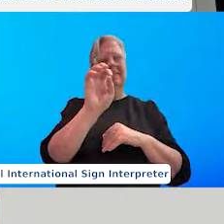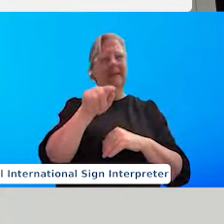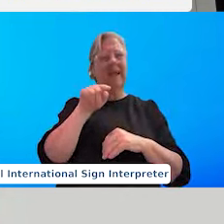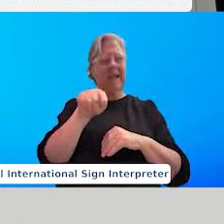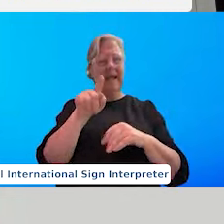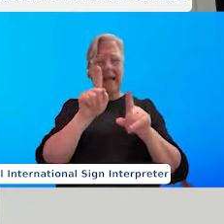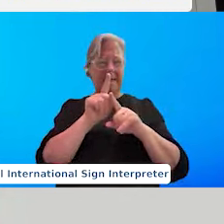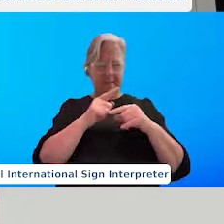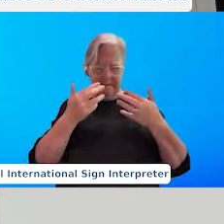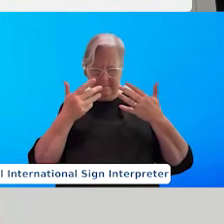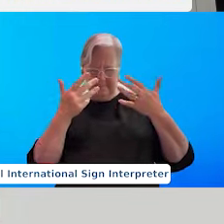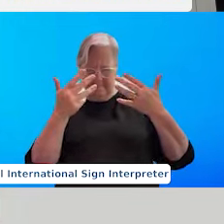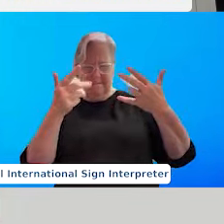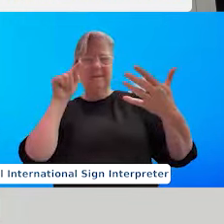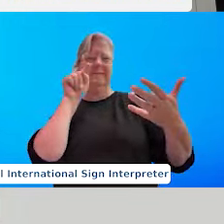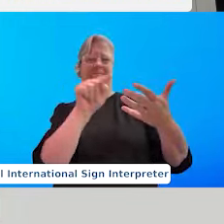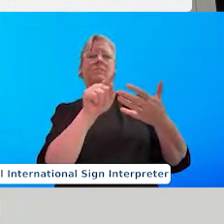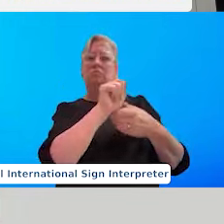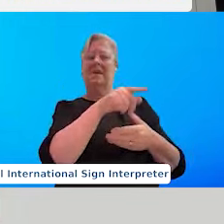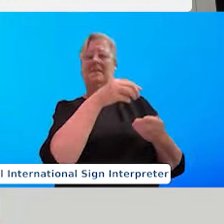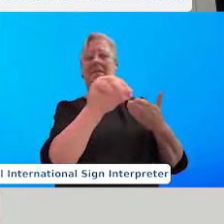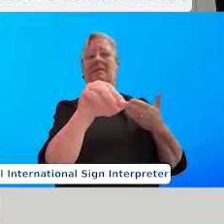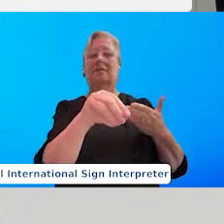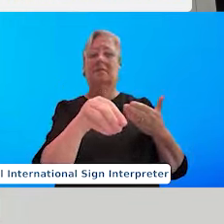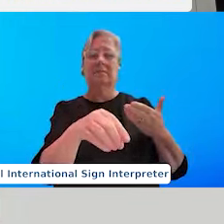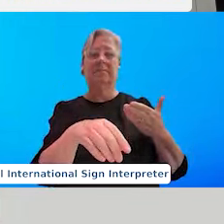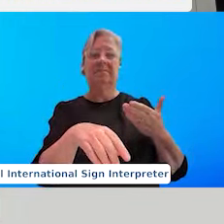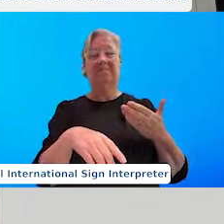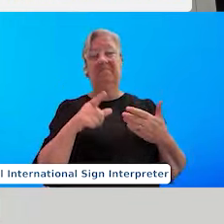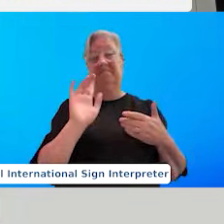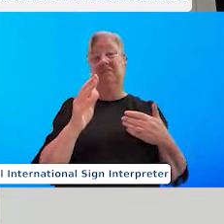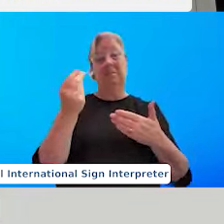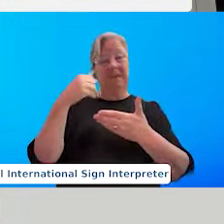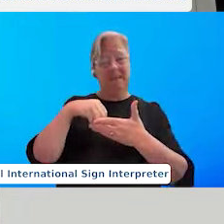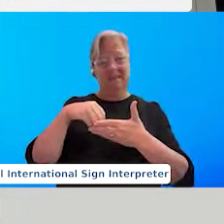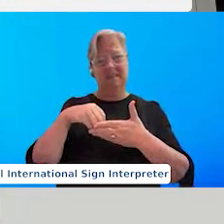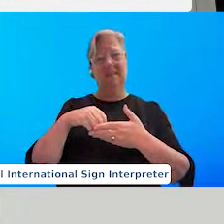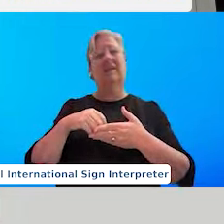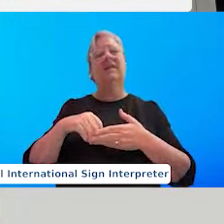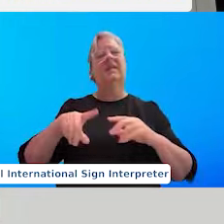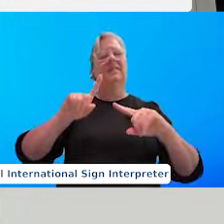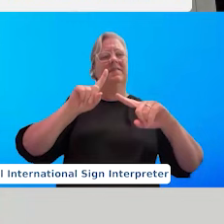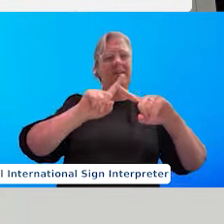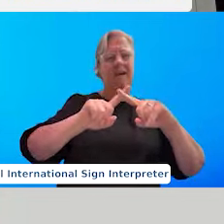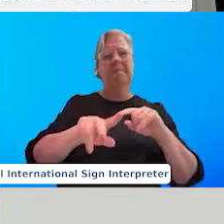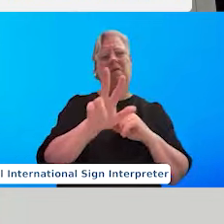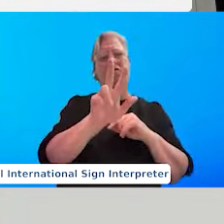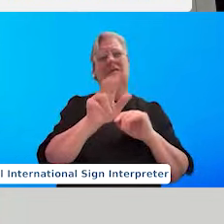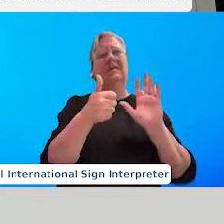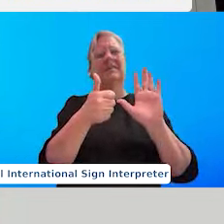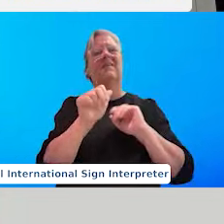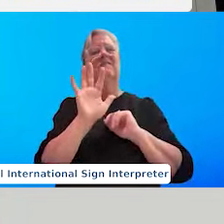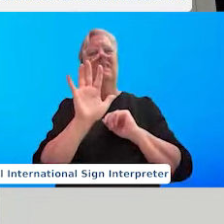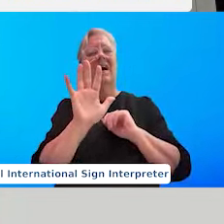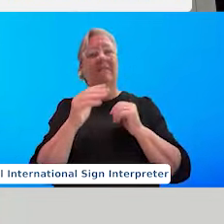And otherwise, if they don't want to hire, they have to pay. They have to pay the levy, right? We have